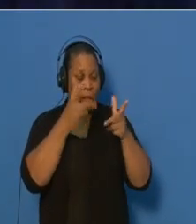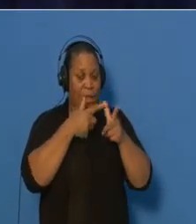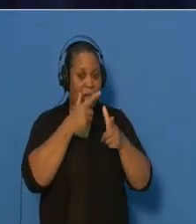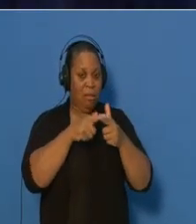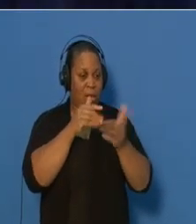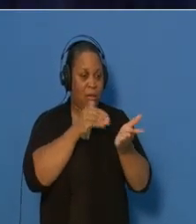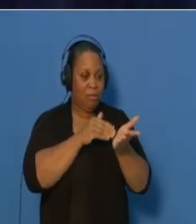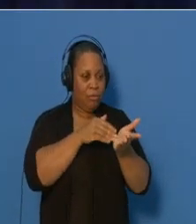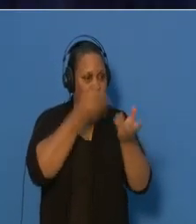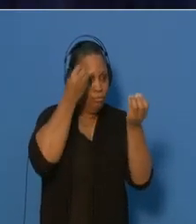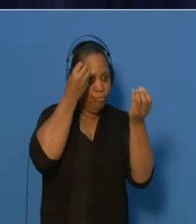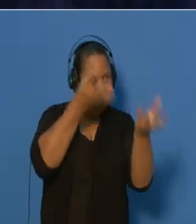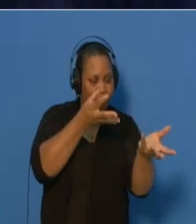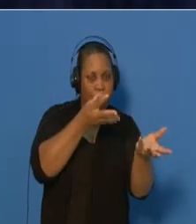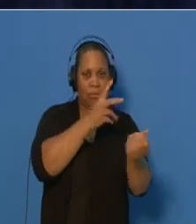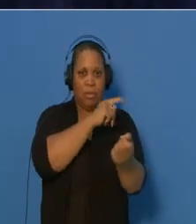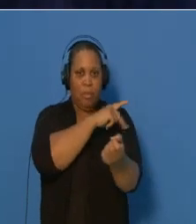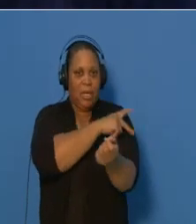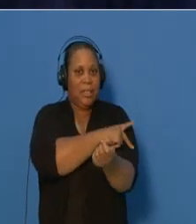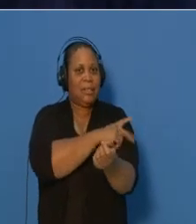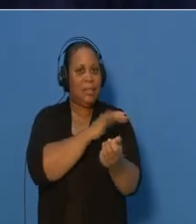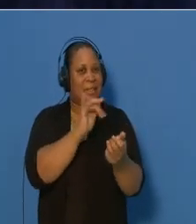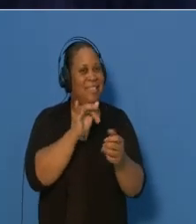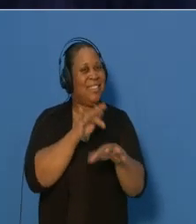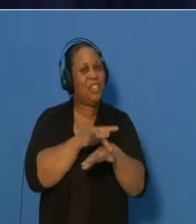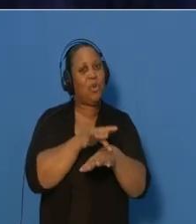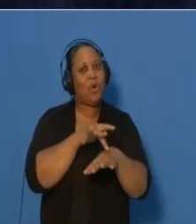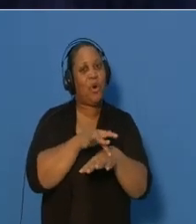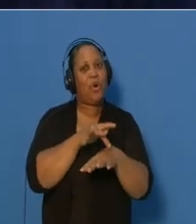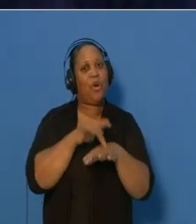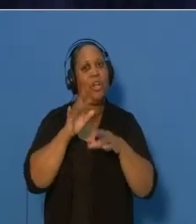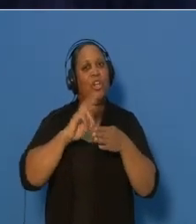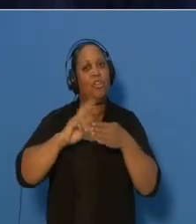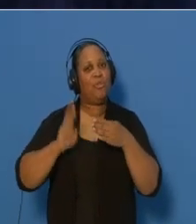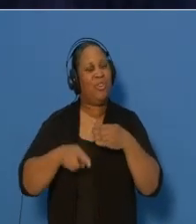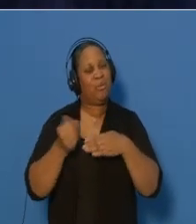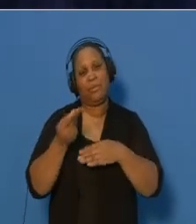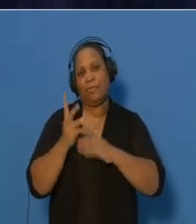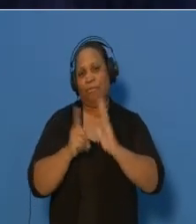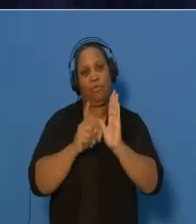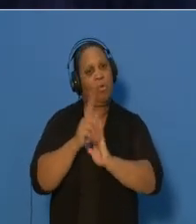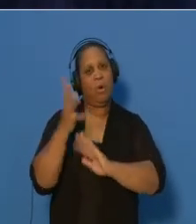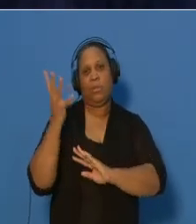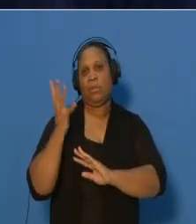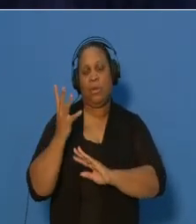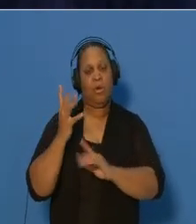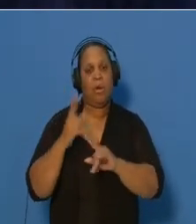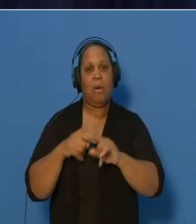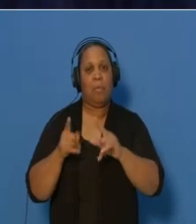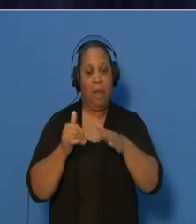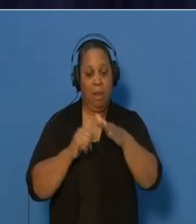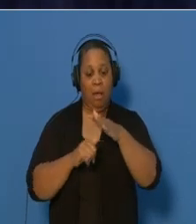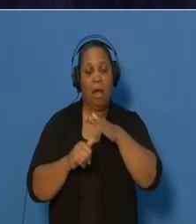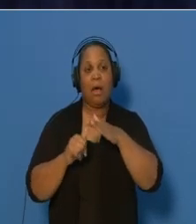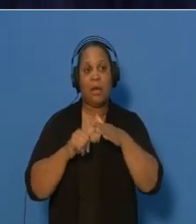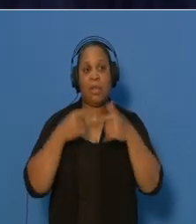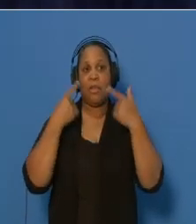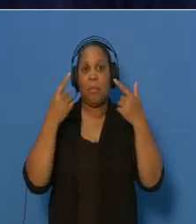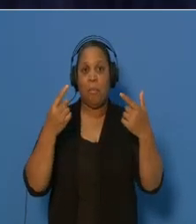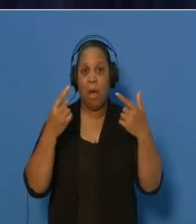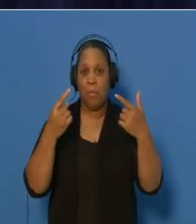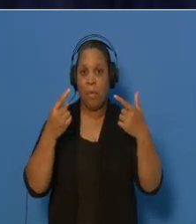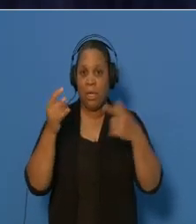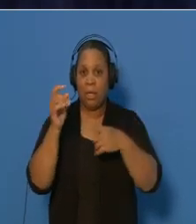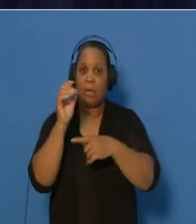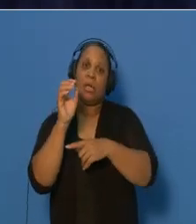physician notifies the patient. So it's still very, very early. The results only came back a couple hours ago. But under the Public Health Emergency